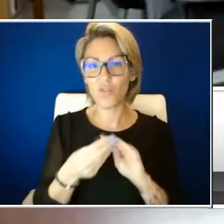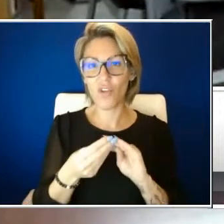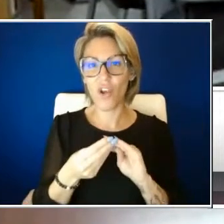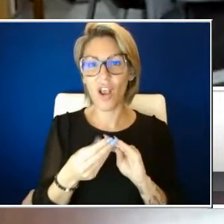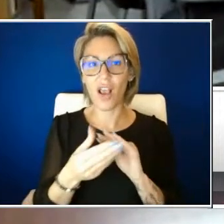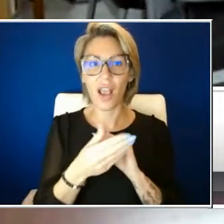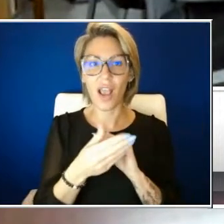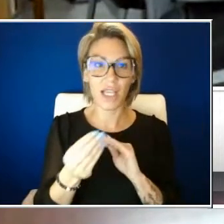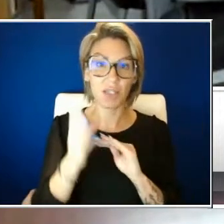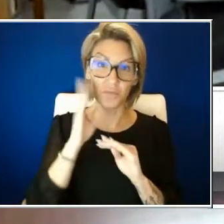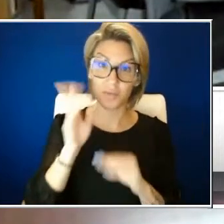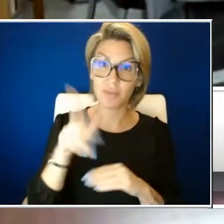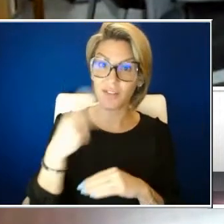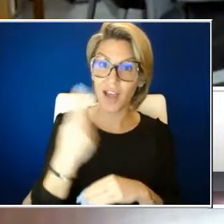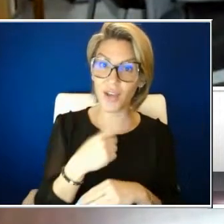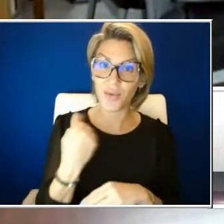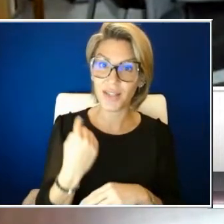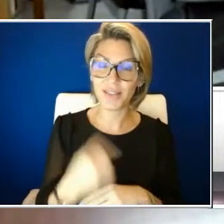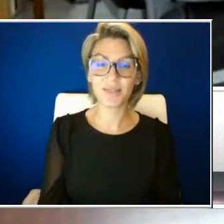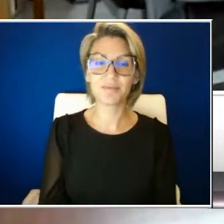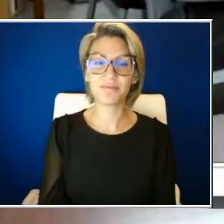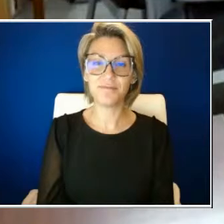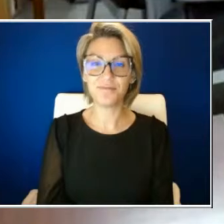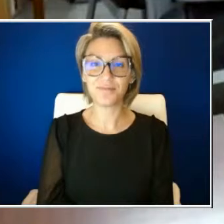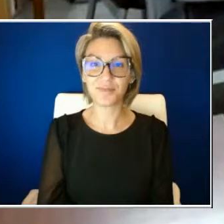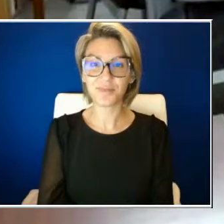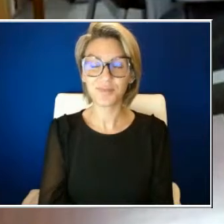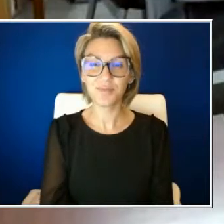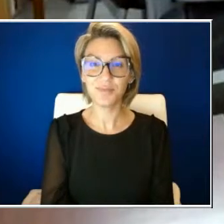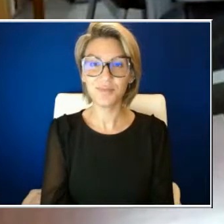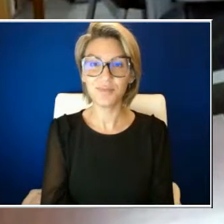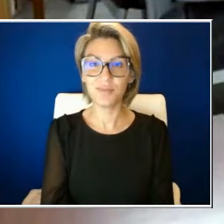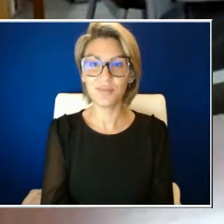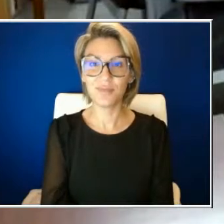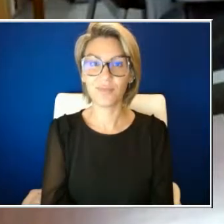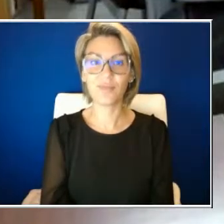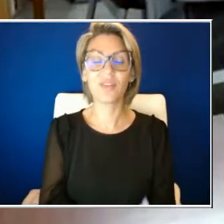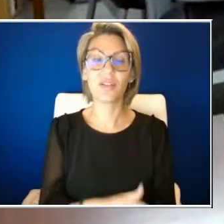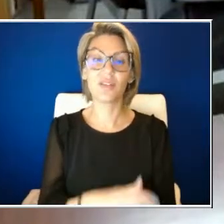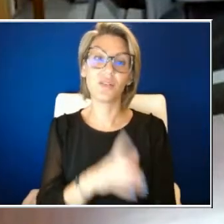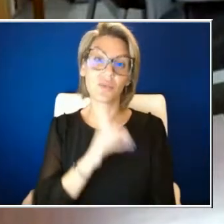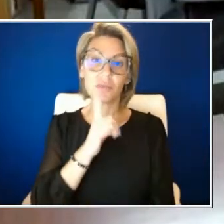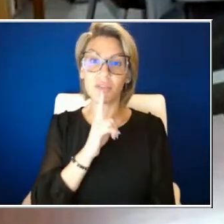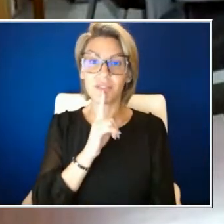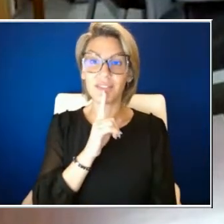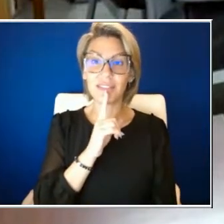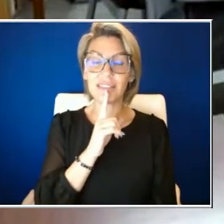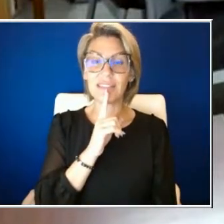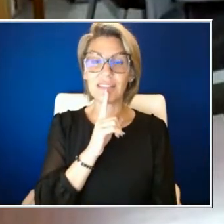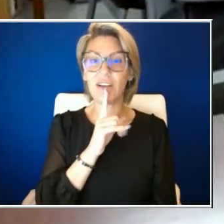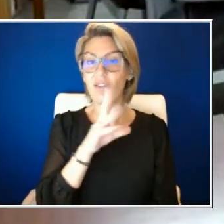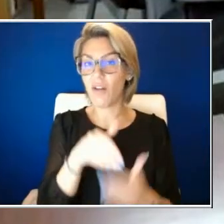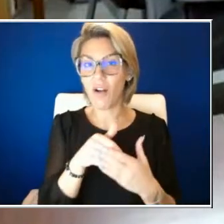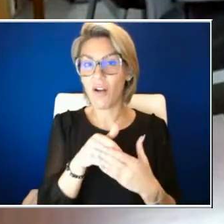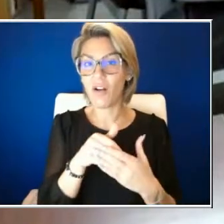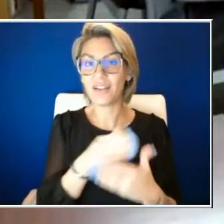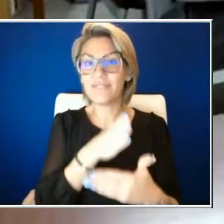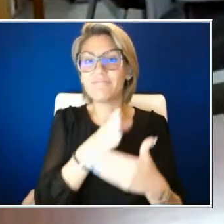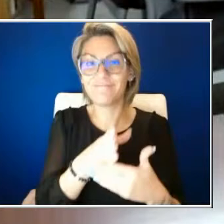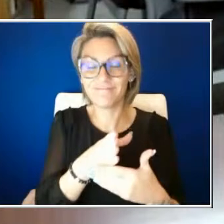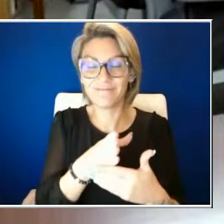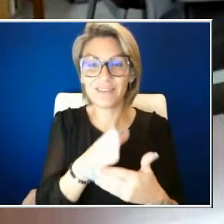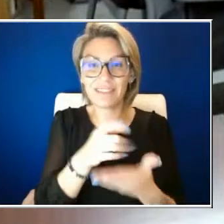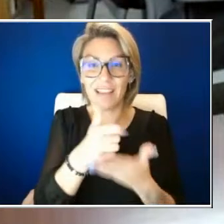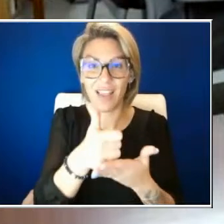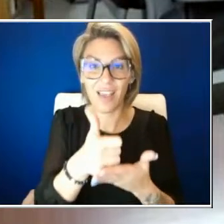be at higher risk. So certainly every intervention that can help protect them and keep